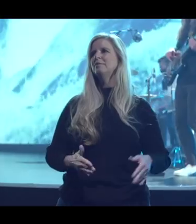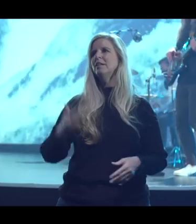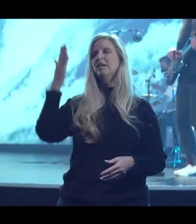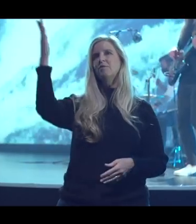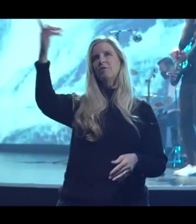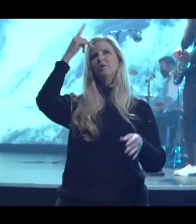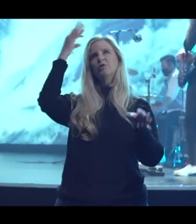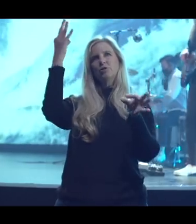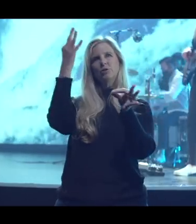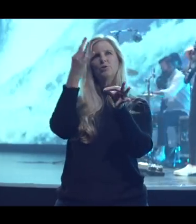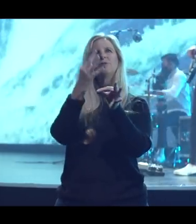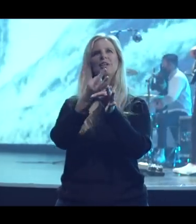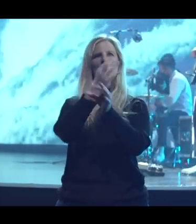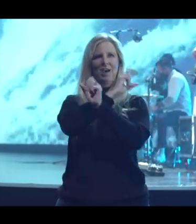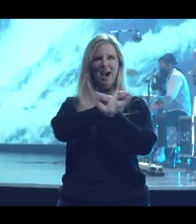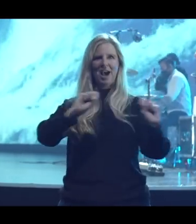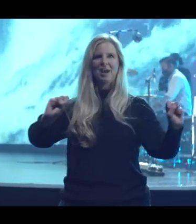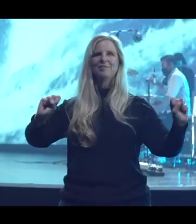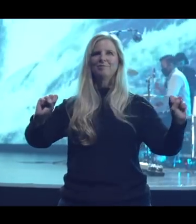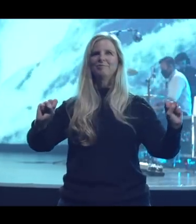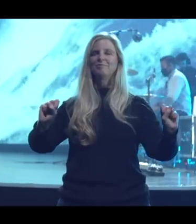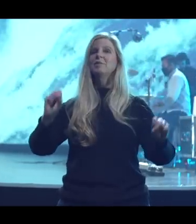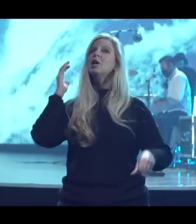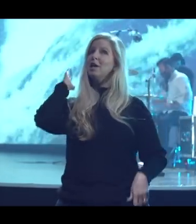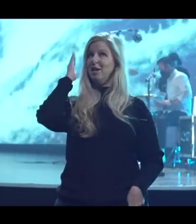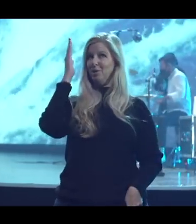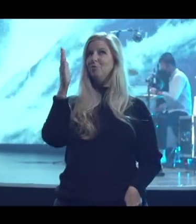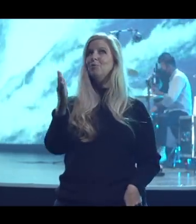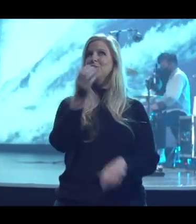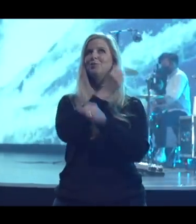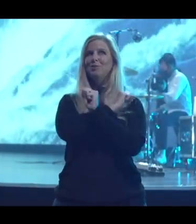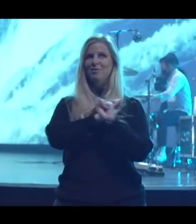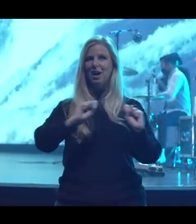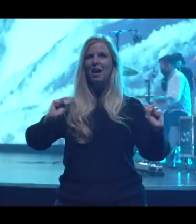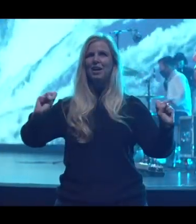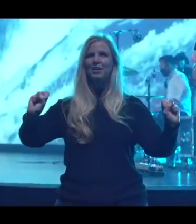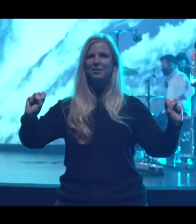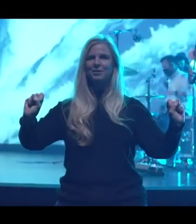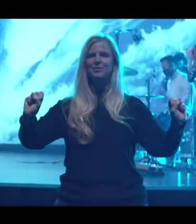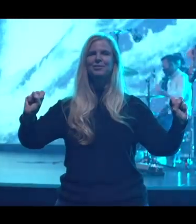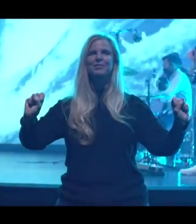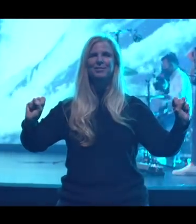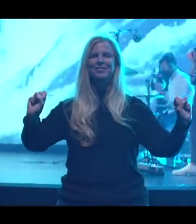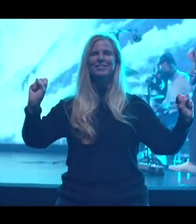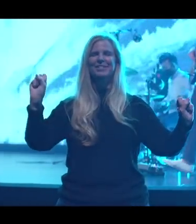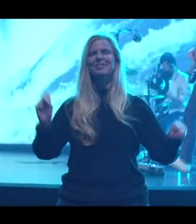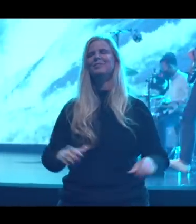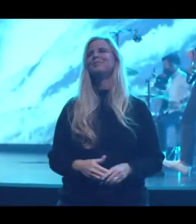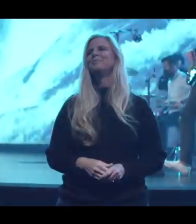he is faithful to revive. Oh, he will revive. Yeah.